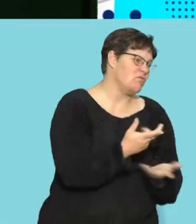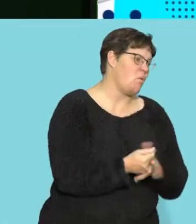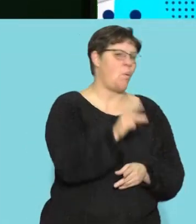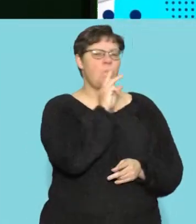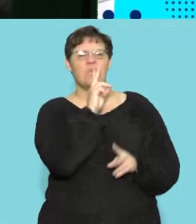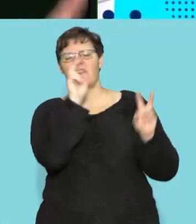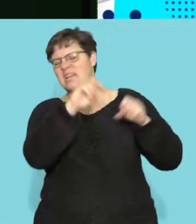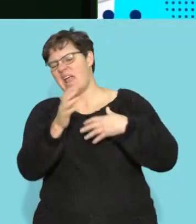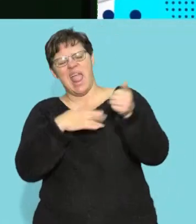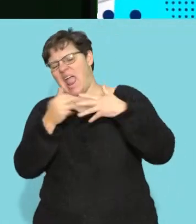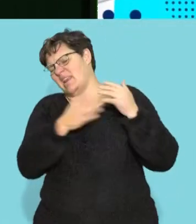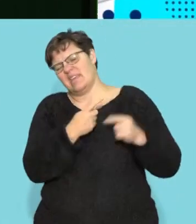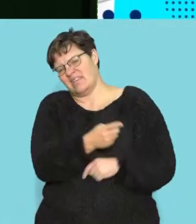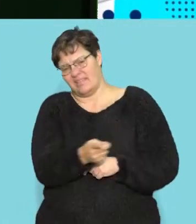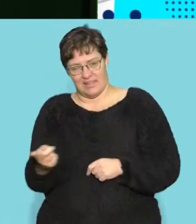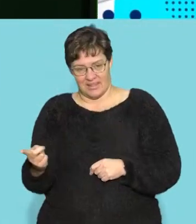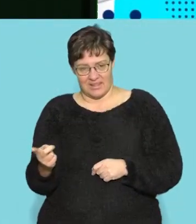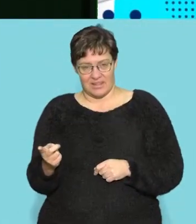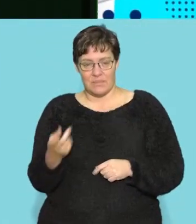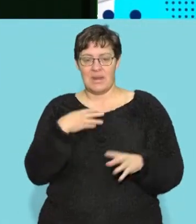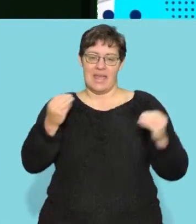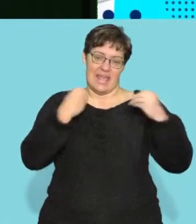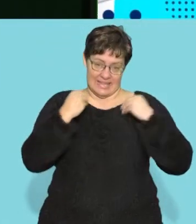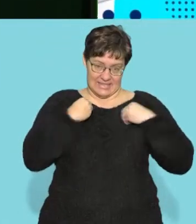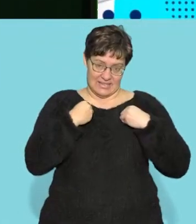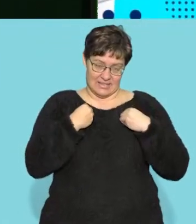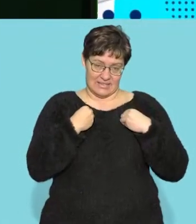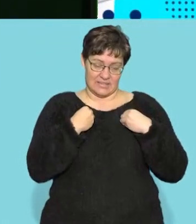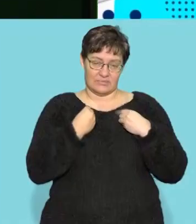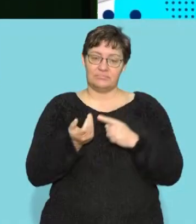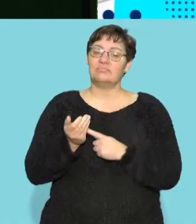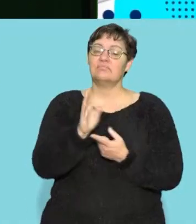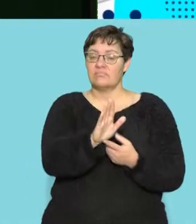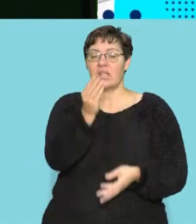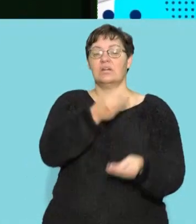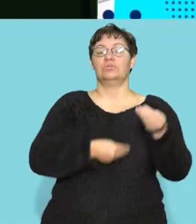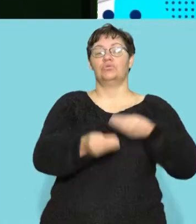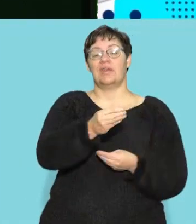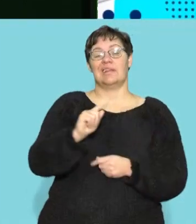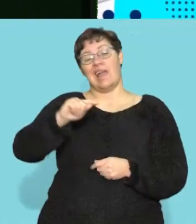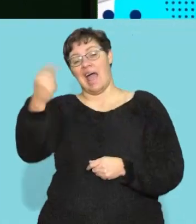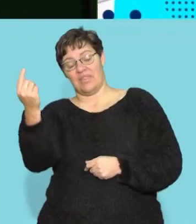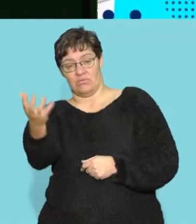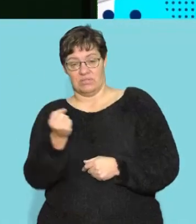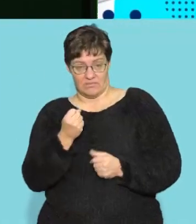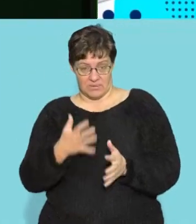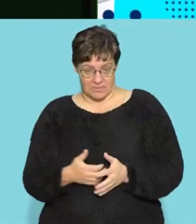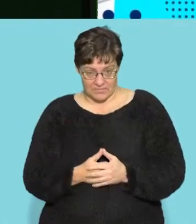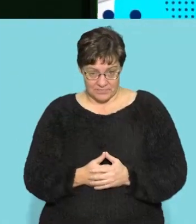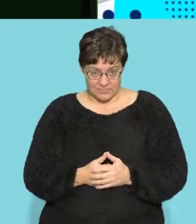and electricity or whatever else it may be for, is an asset, and therefore it appears under trade and other